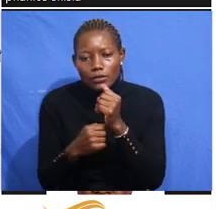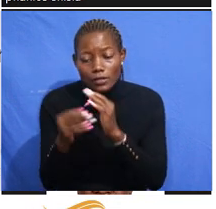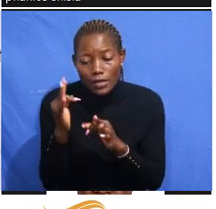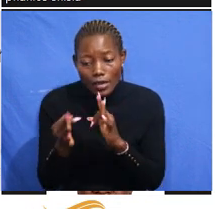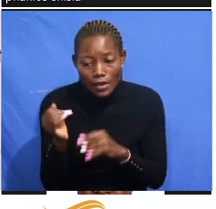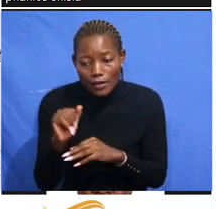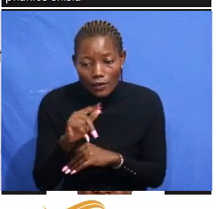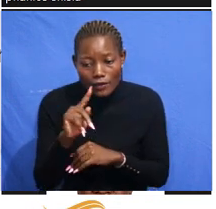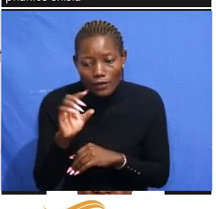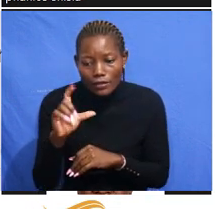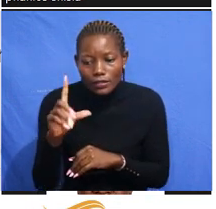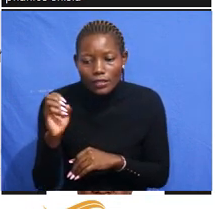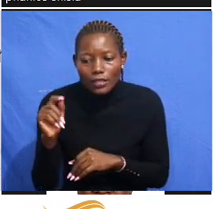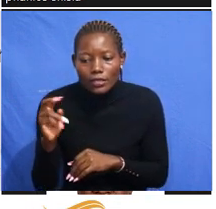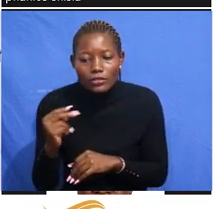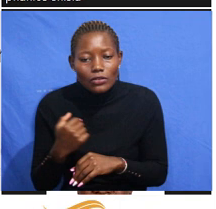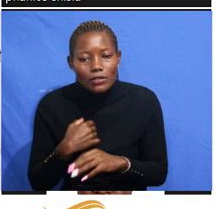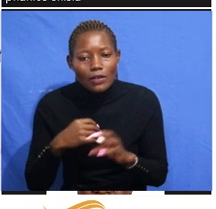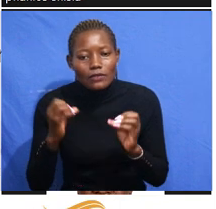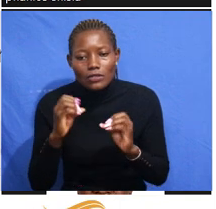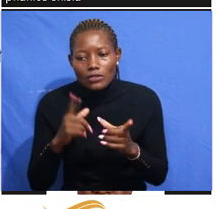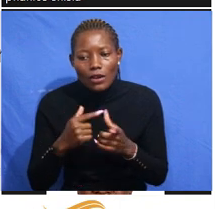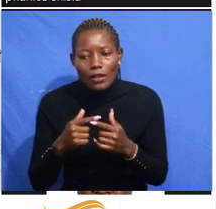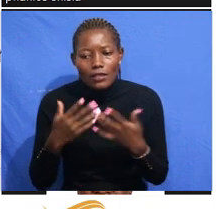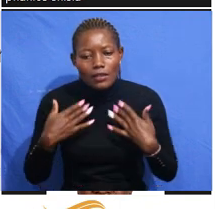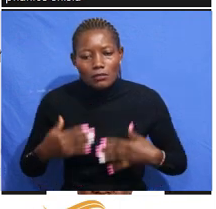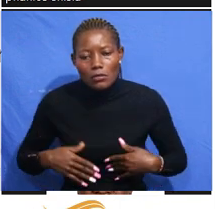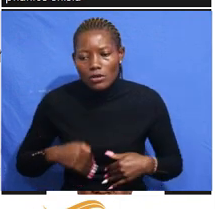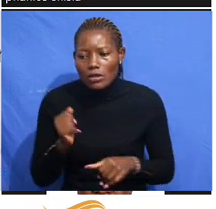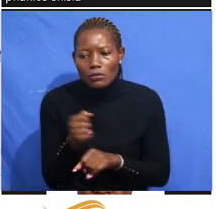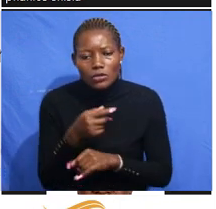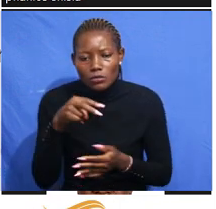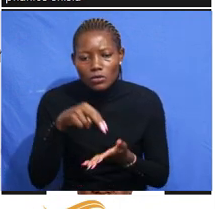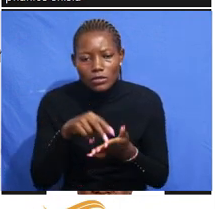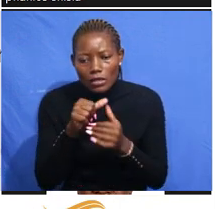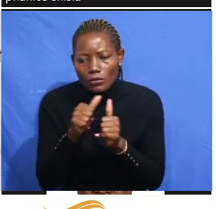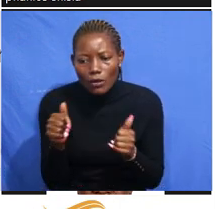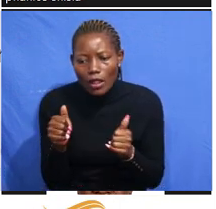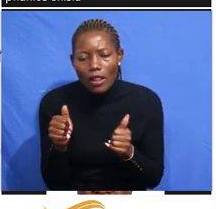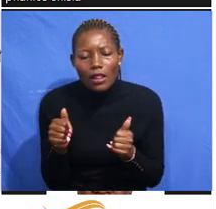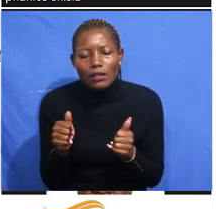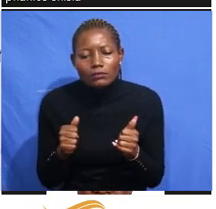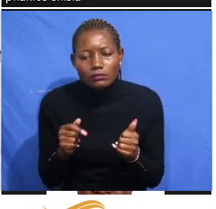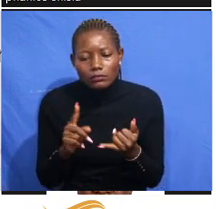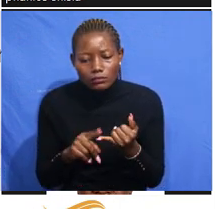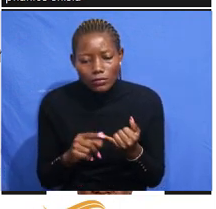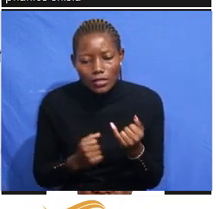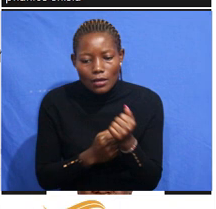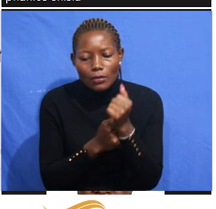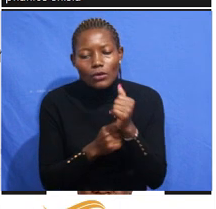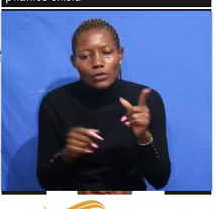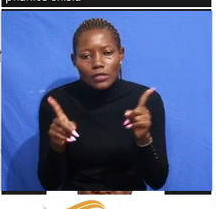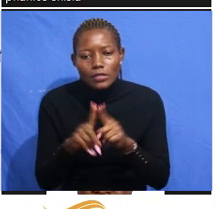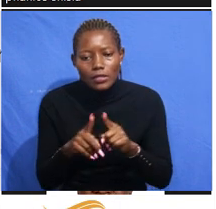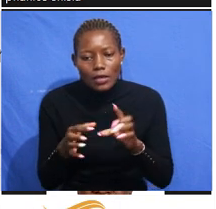body would not be able to stand upright. So there is that support that gives the shape to the body. Attachment of